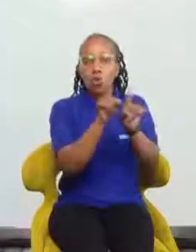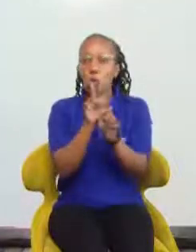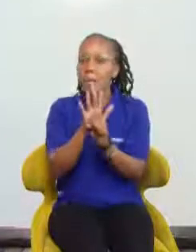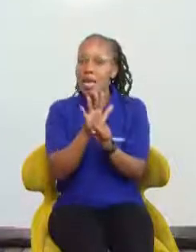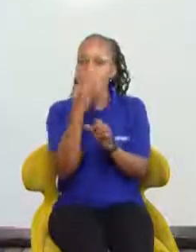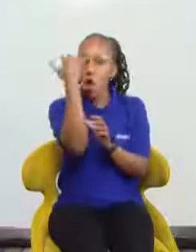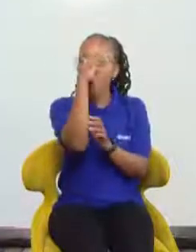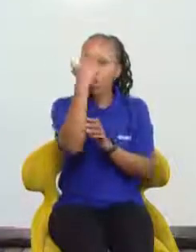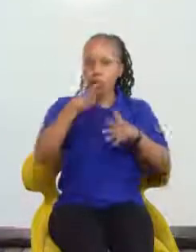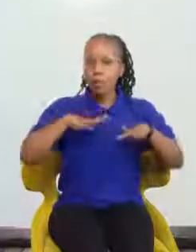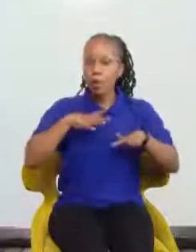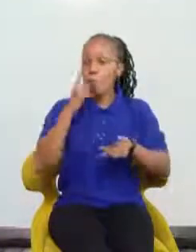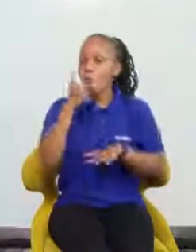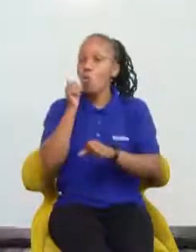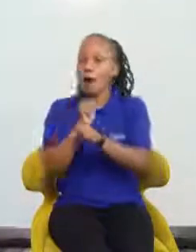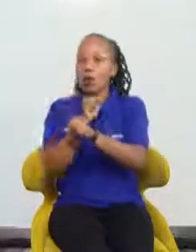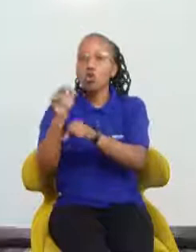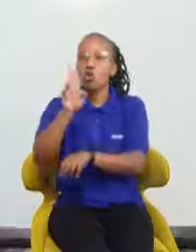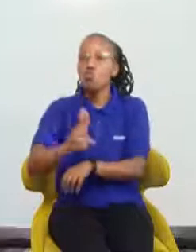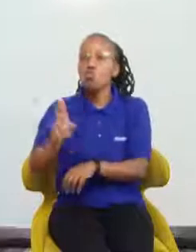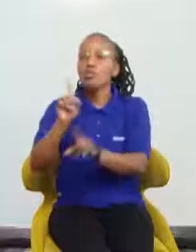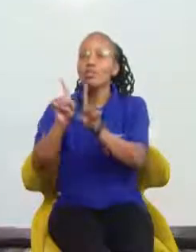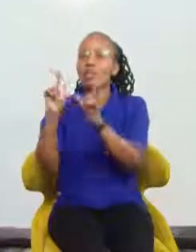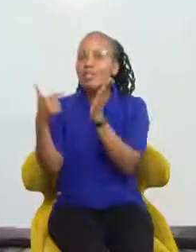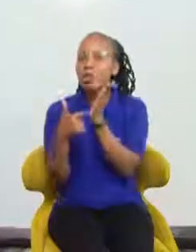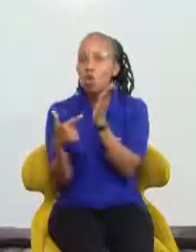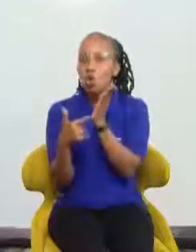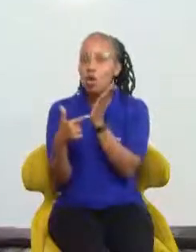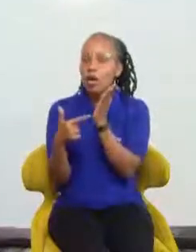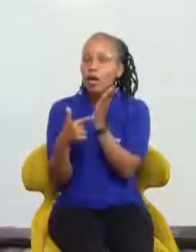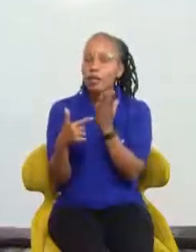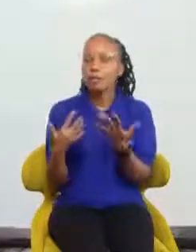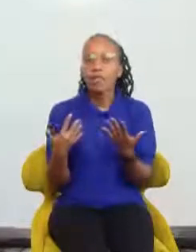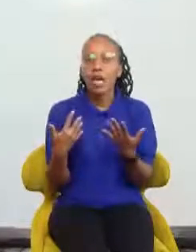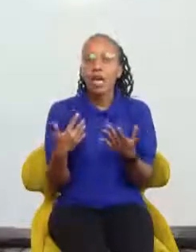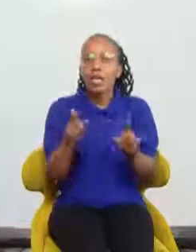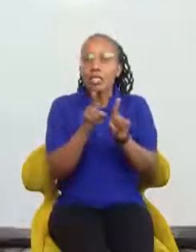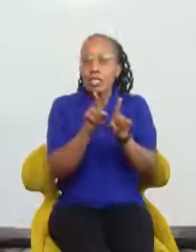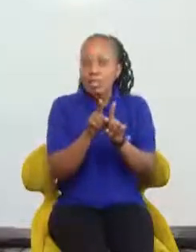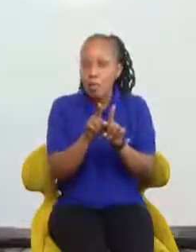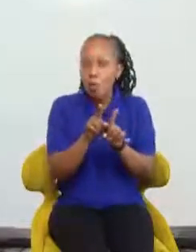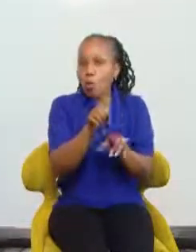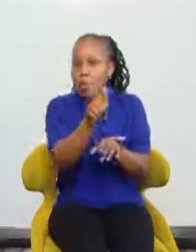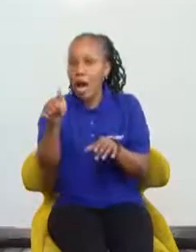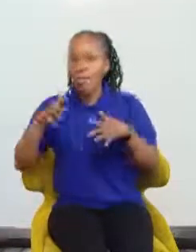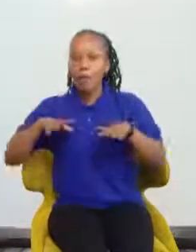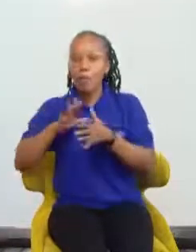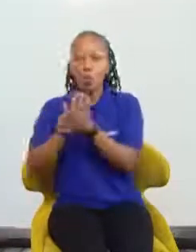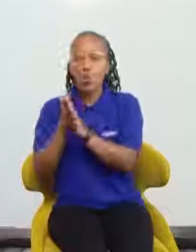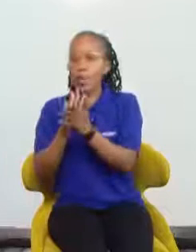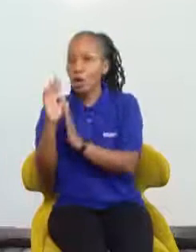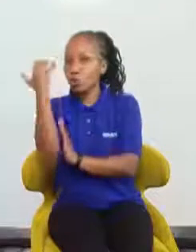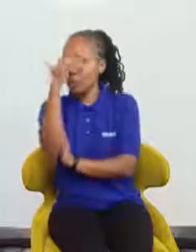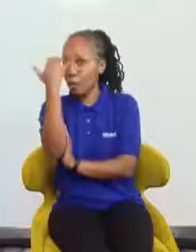who are not able to use the same technology, just like non-autistic people do. I serve on the